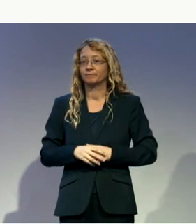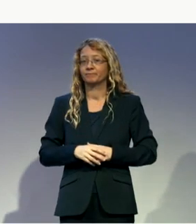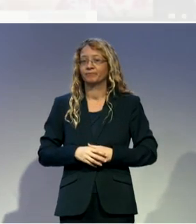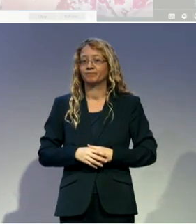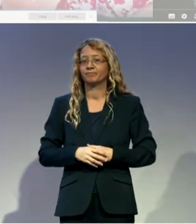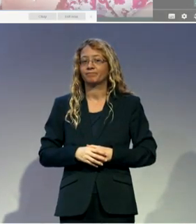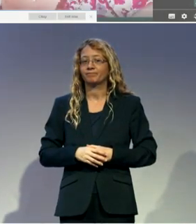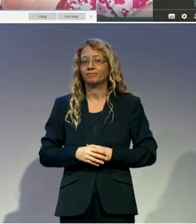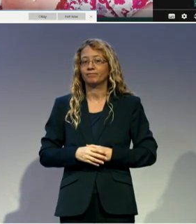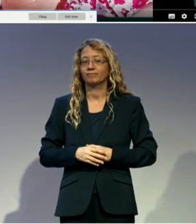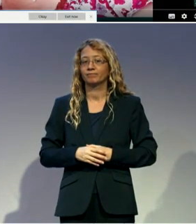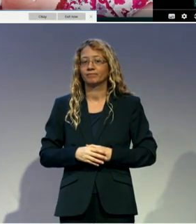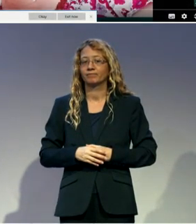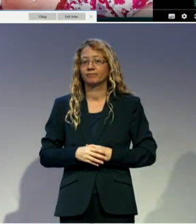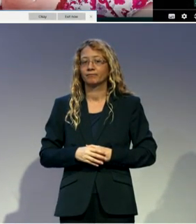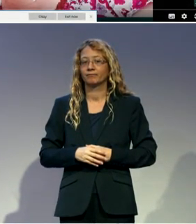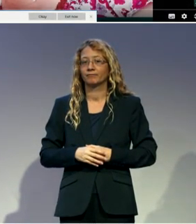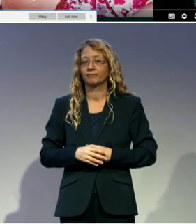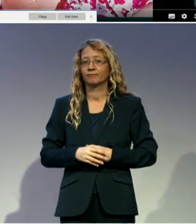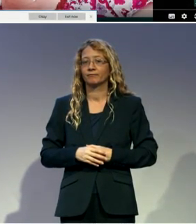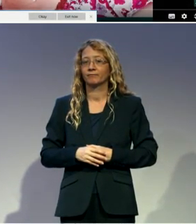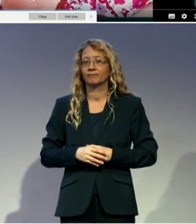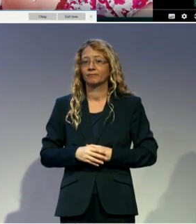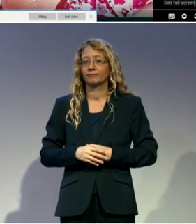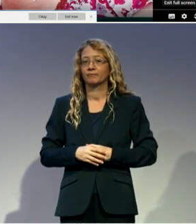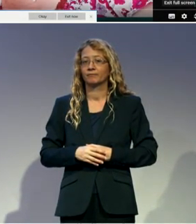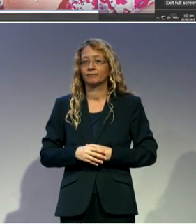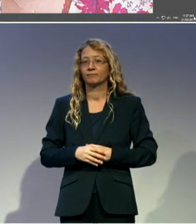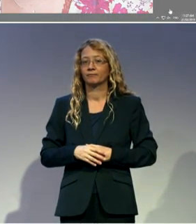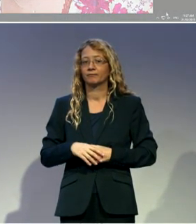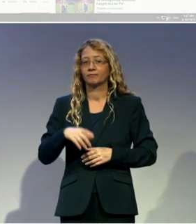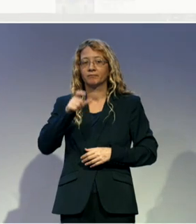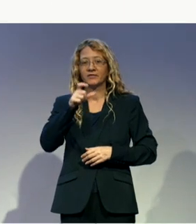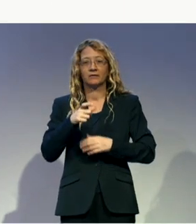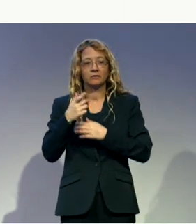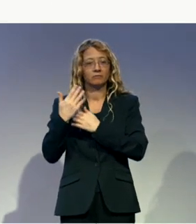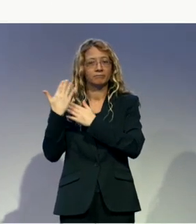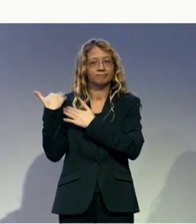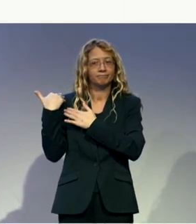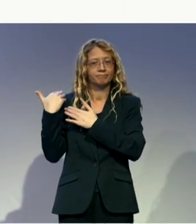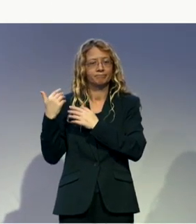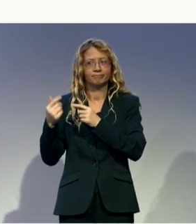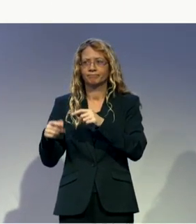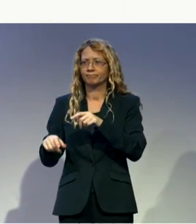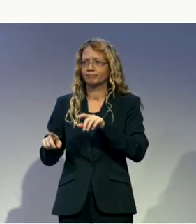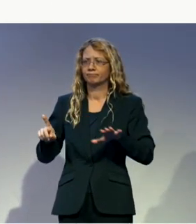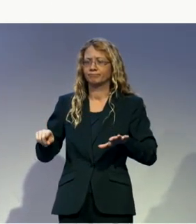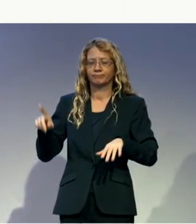And the body of the organizers. Okay, we are ready. Thank you.